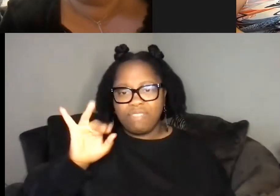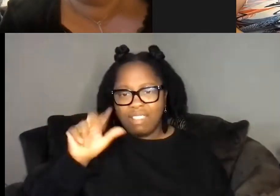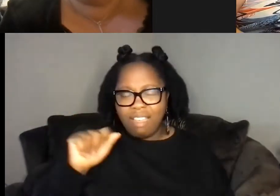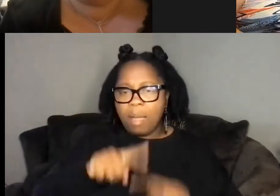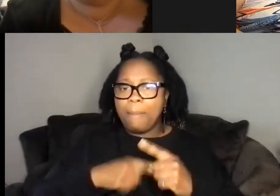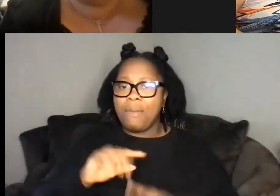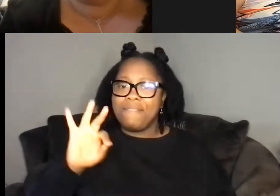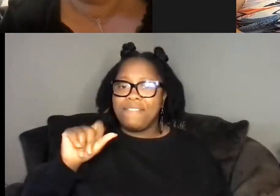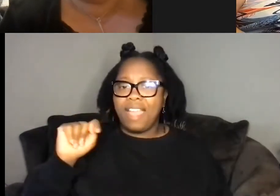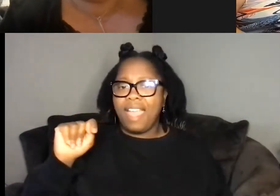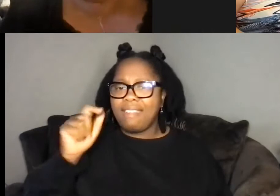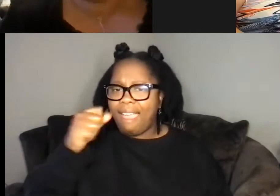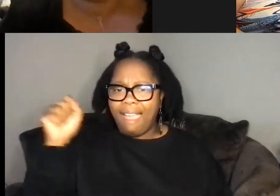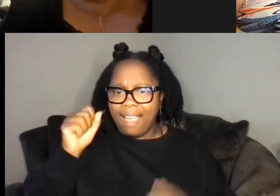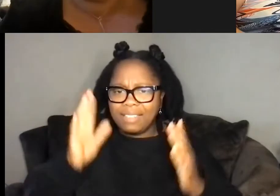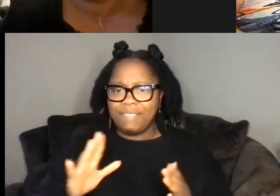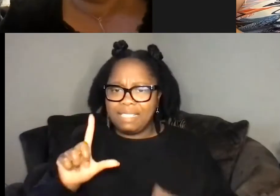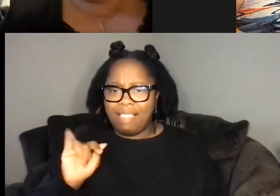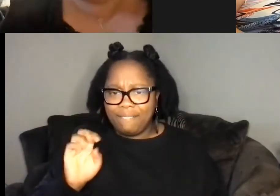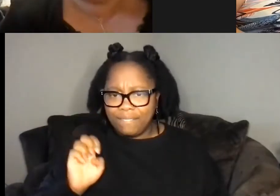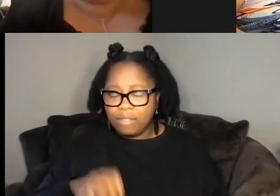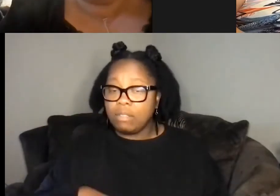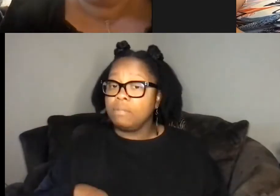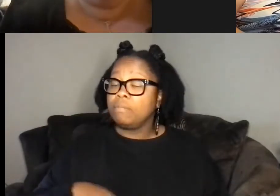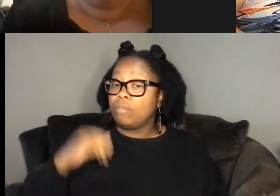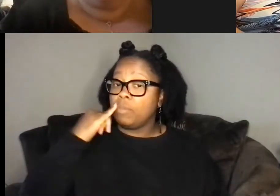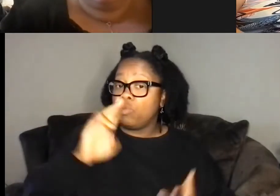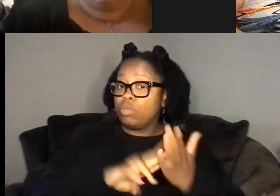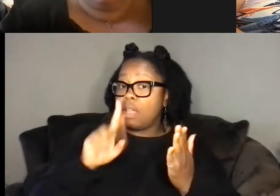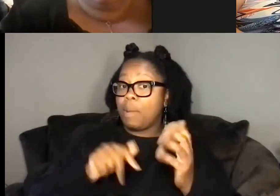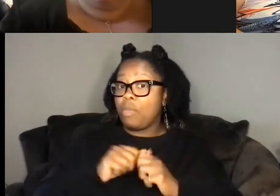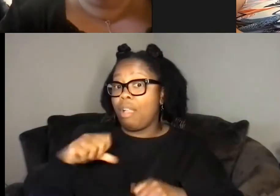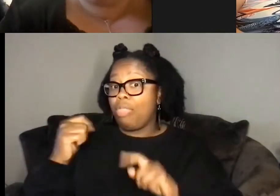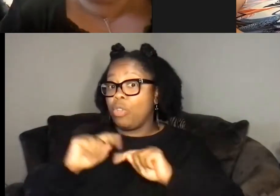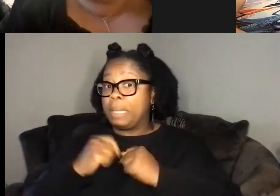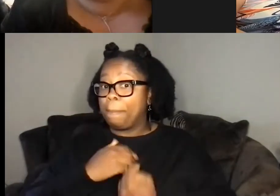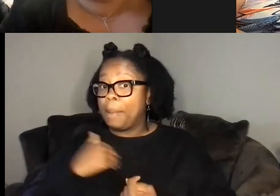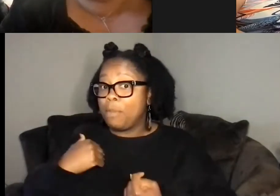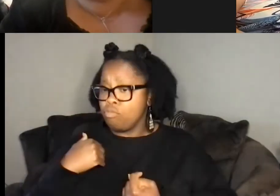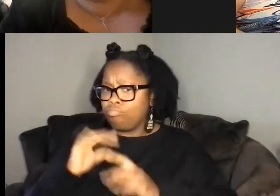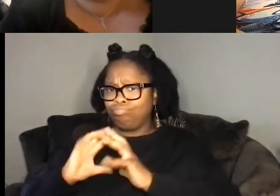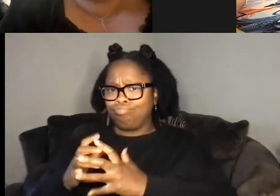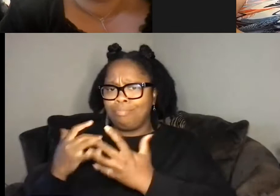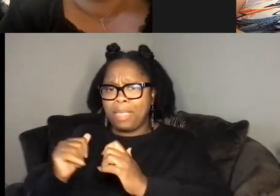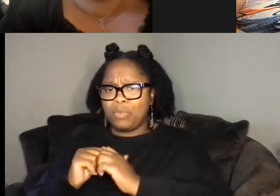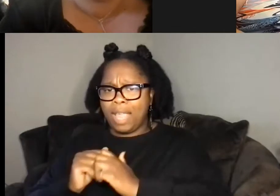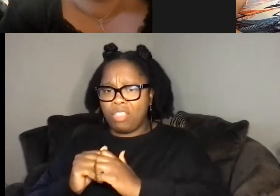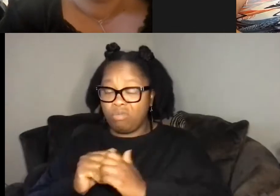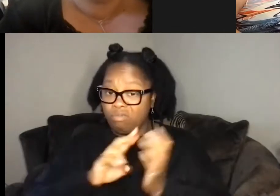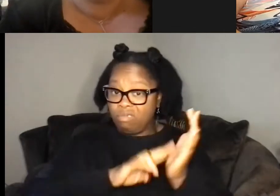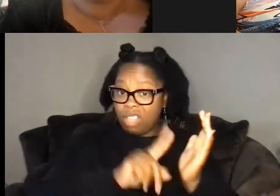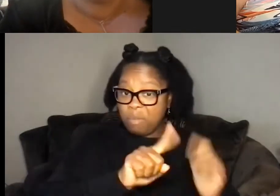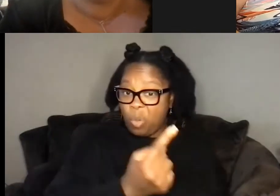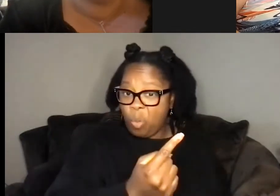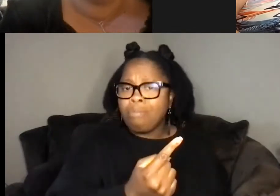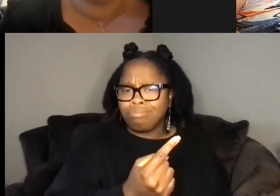life. You will, if you sign up with other team members, you'll play together. If you sign up solo, we'll put you on a